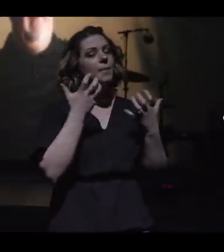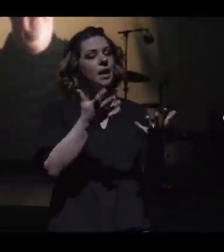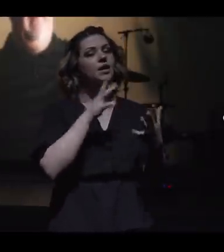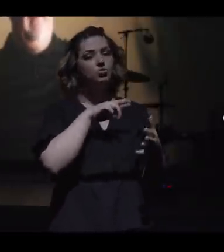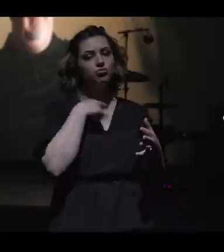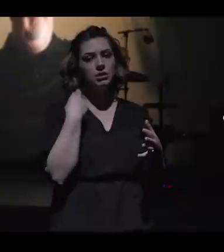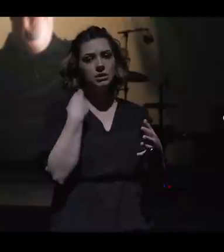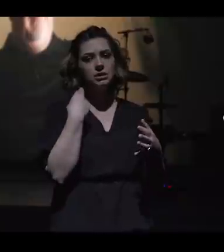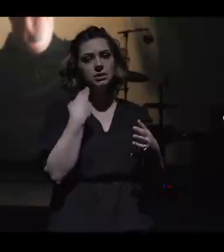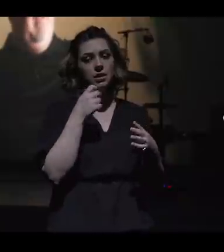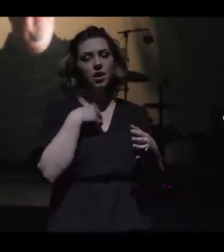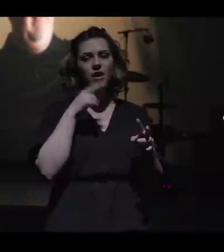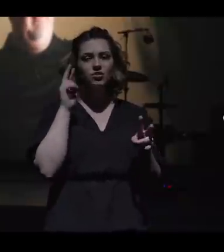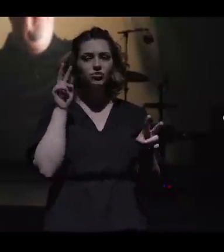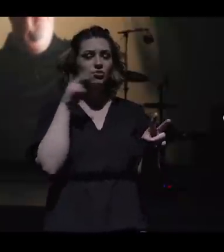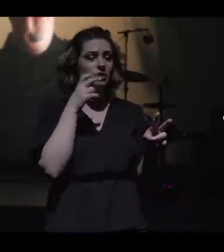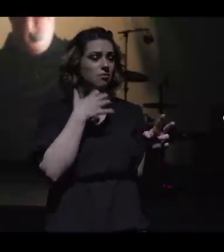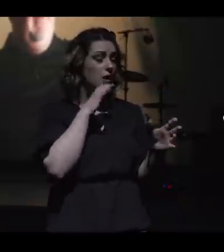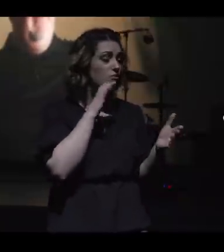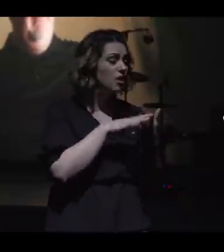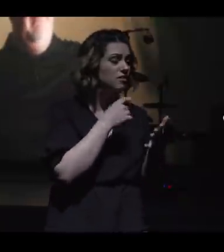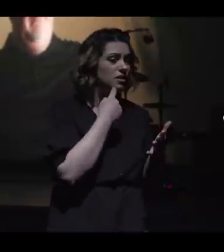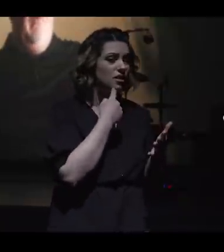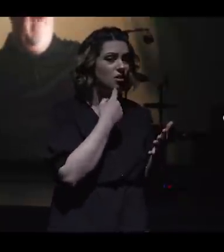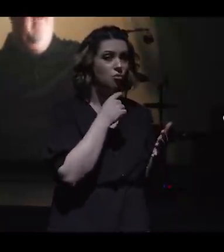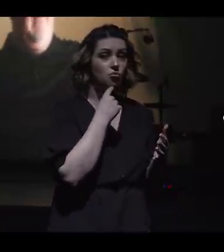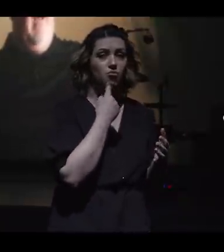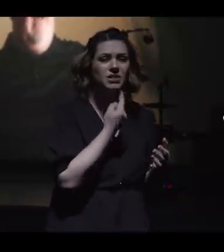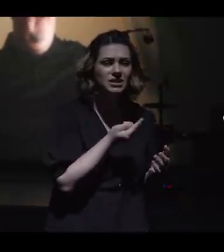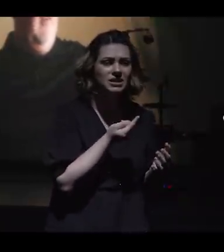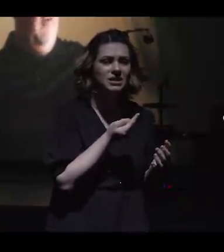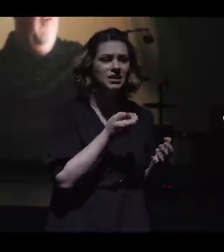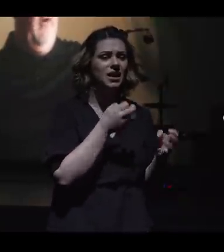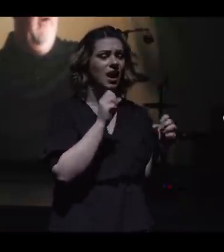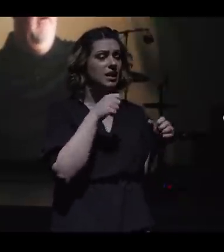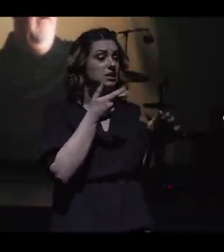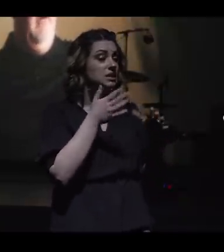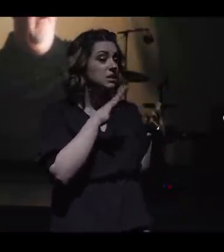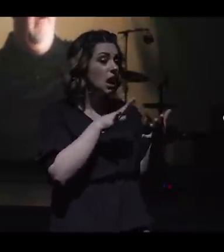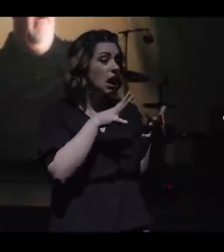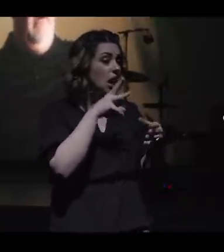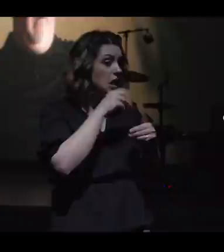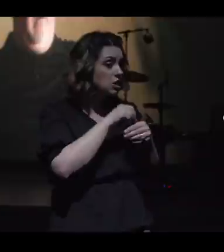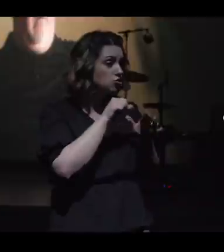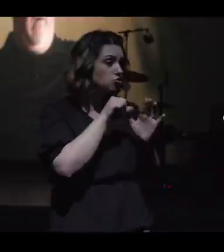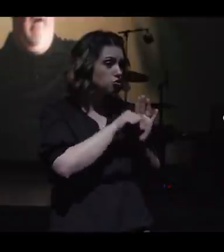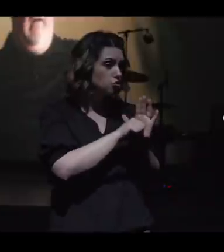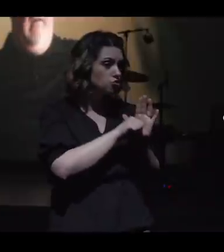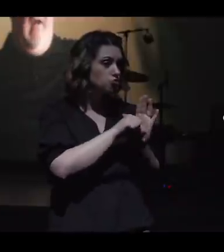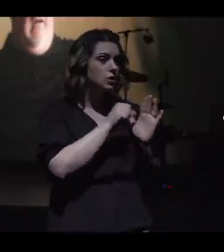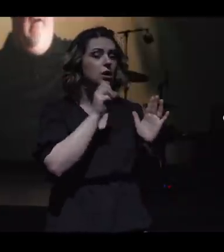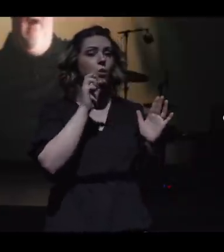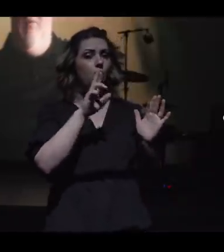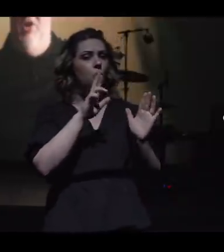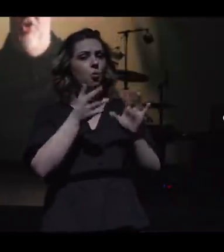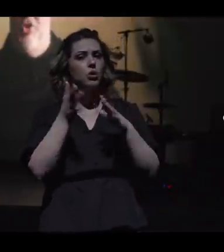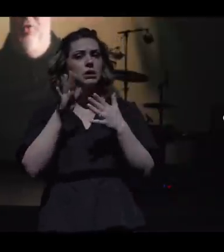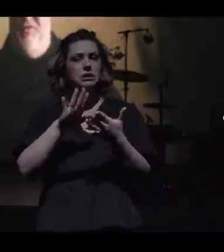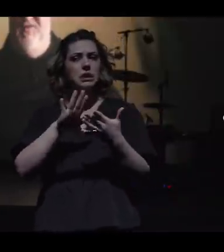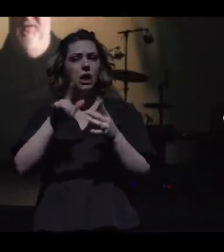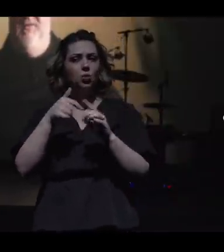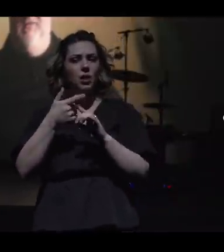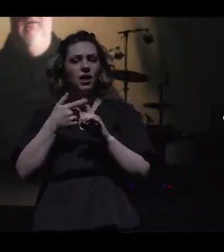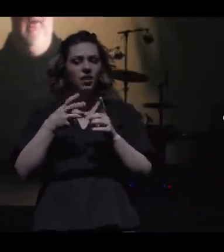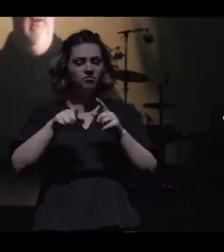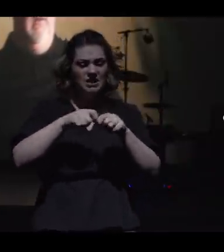wife and I shook my head and I said, really? So I could die in surgery, or I could die tying my